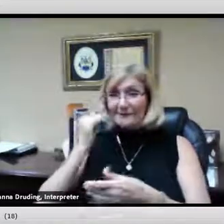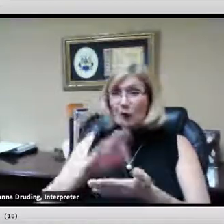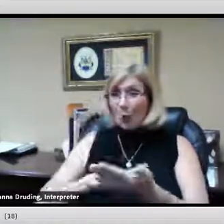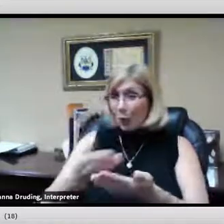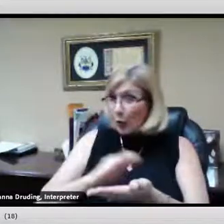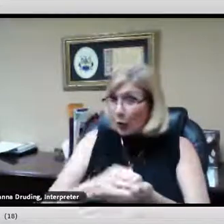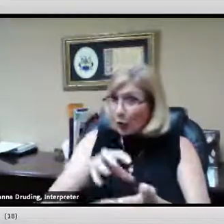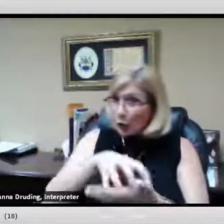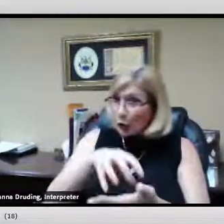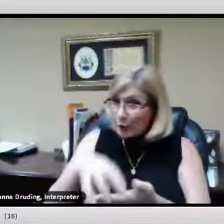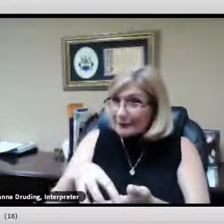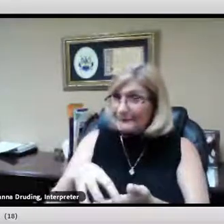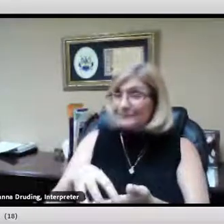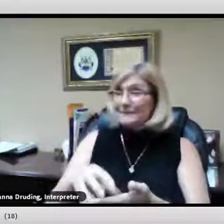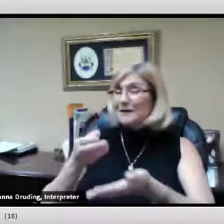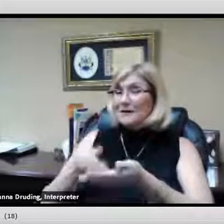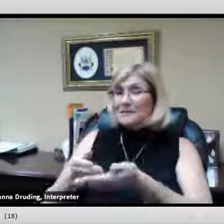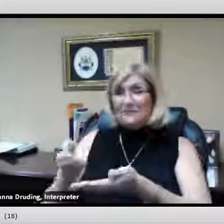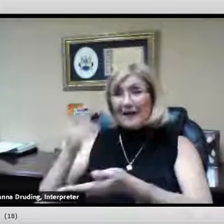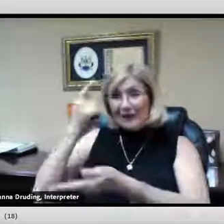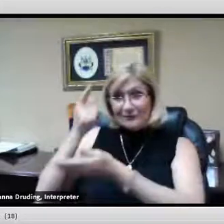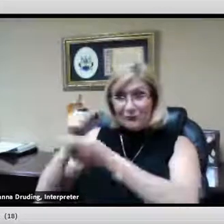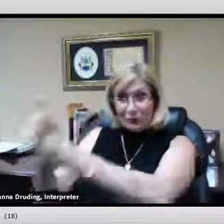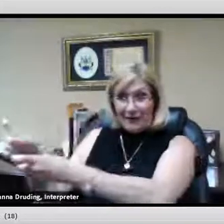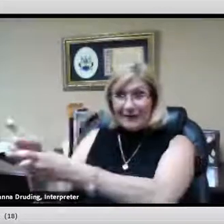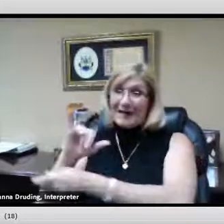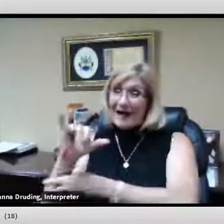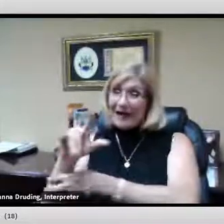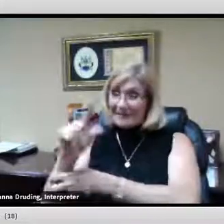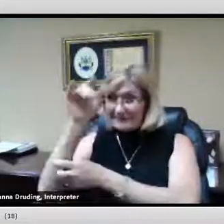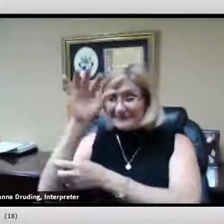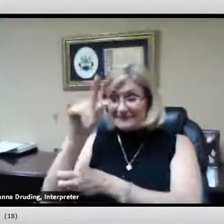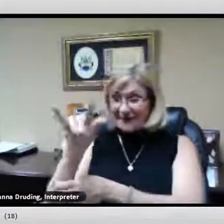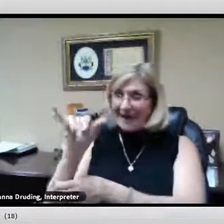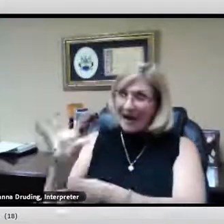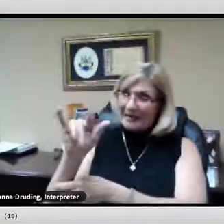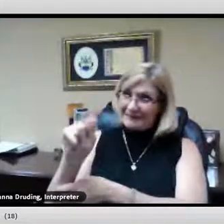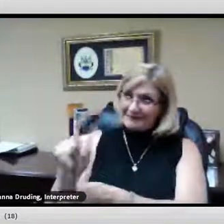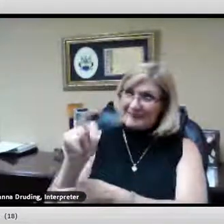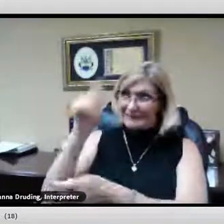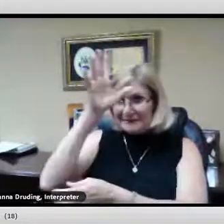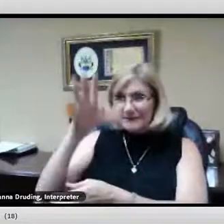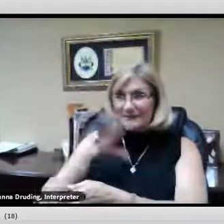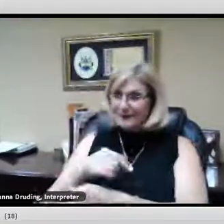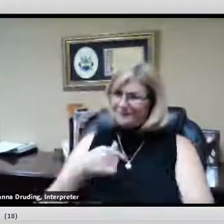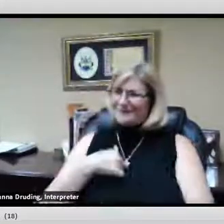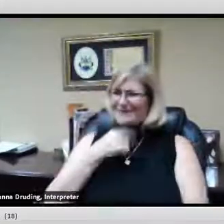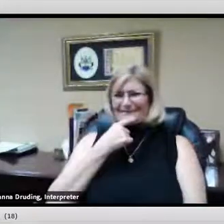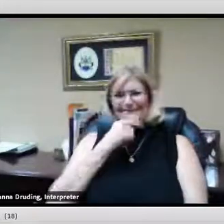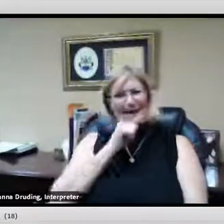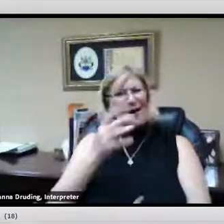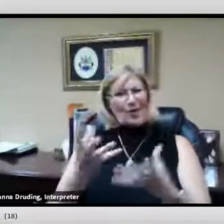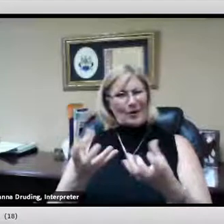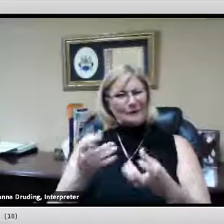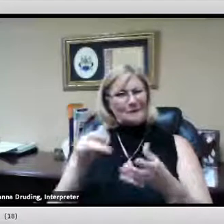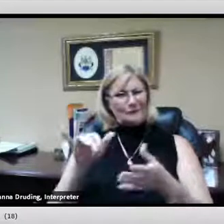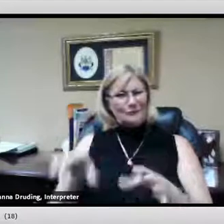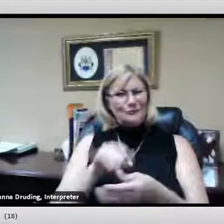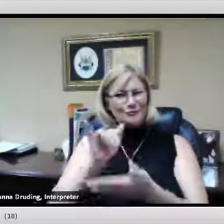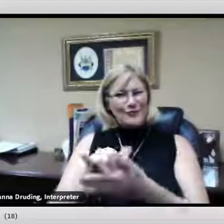department, she would always bake them cookies. She would always take cookies. I always said, well, I don't want to go that far, but yes, you have to befriend your IT